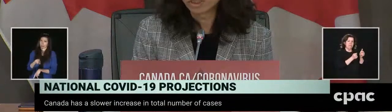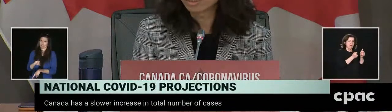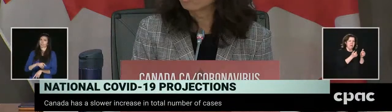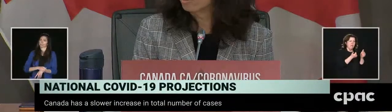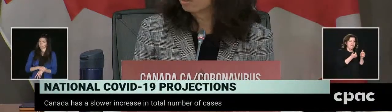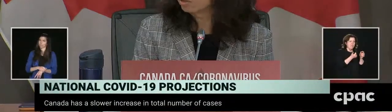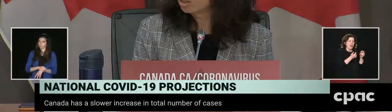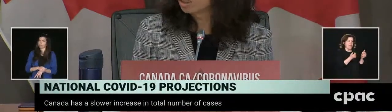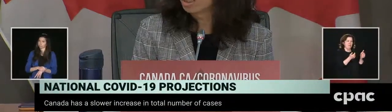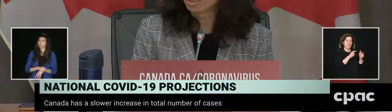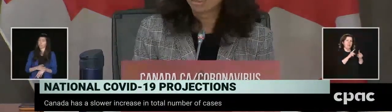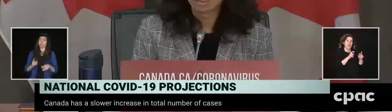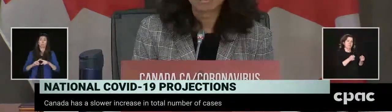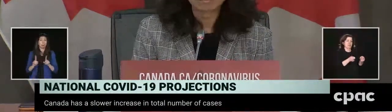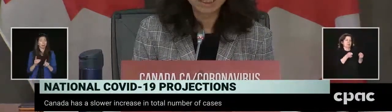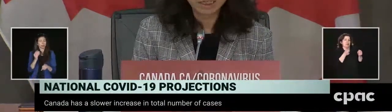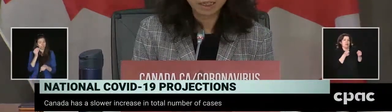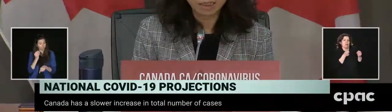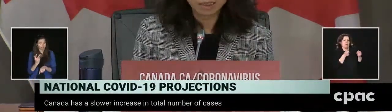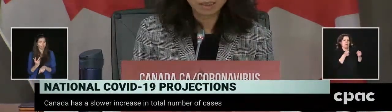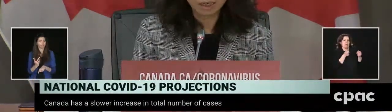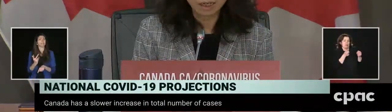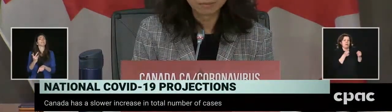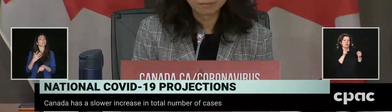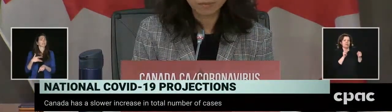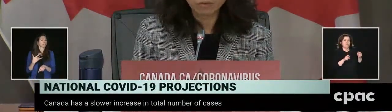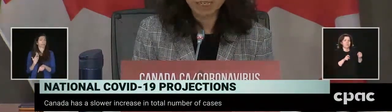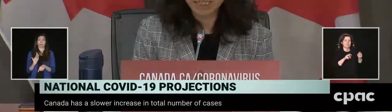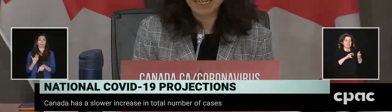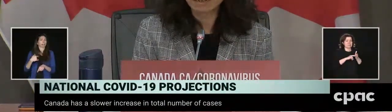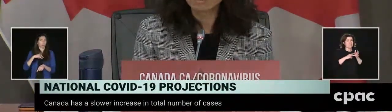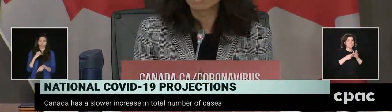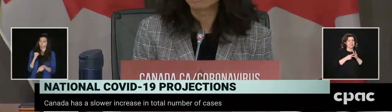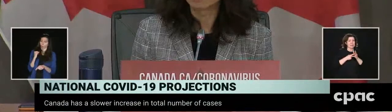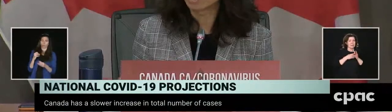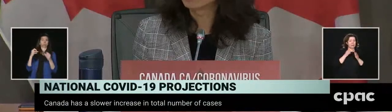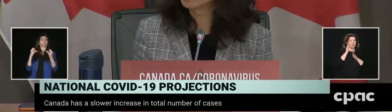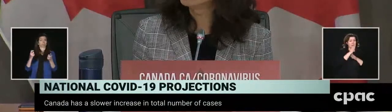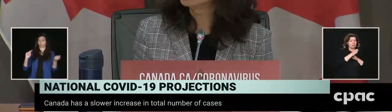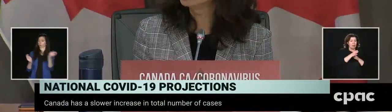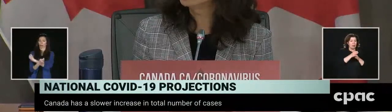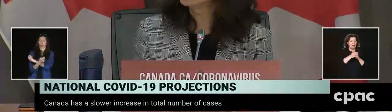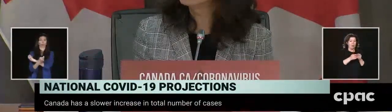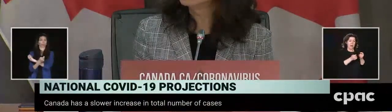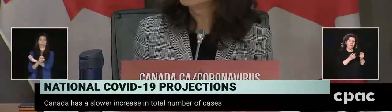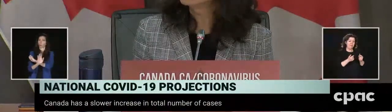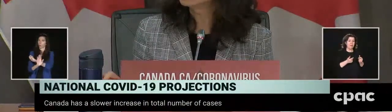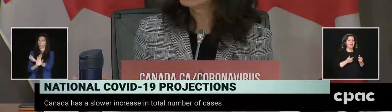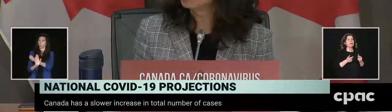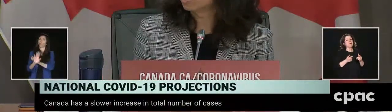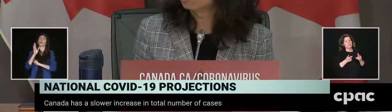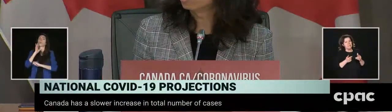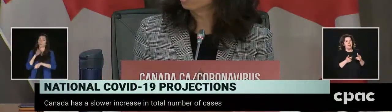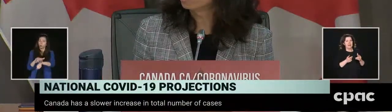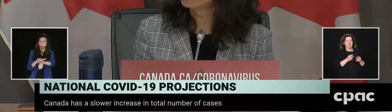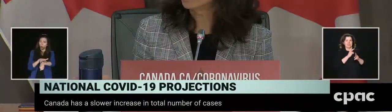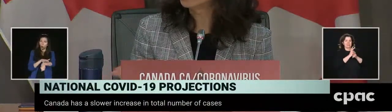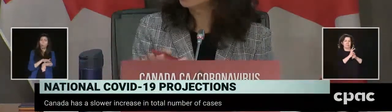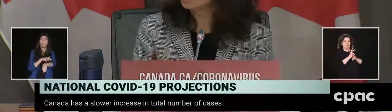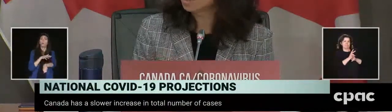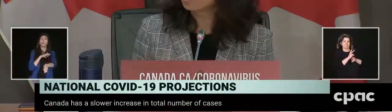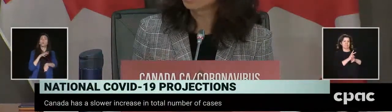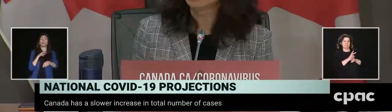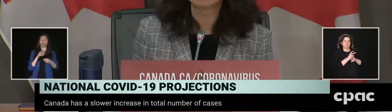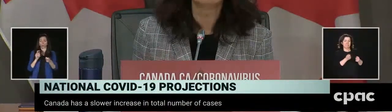very cautious approach because right now the population is susceptible.